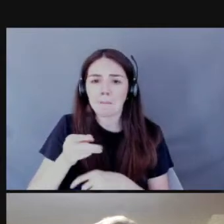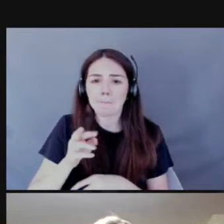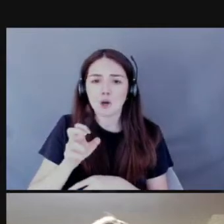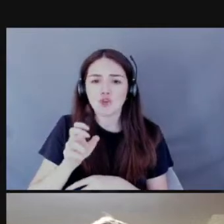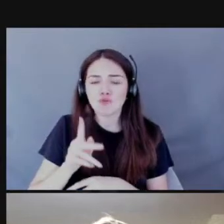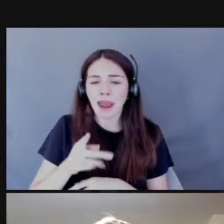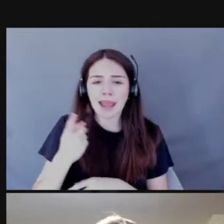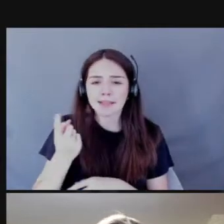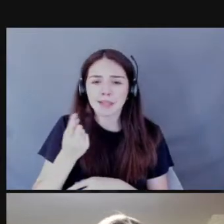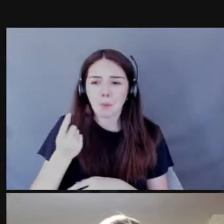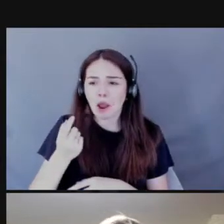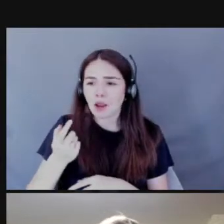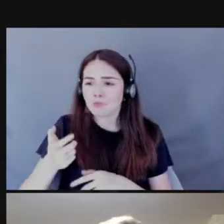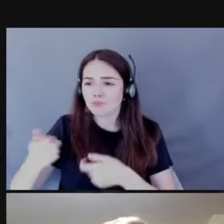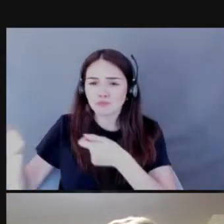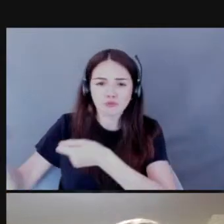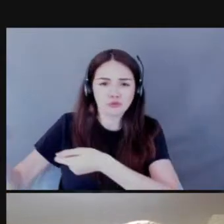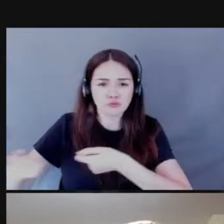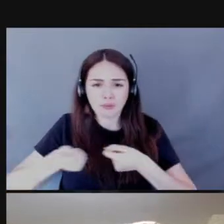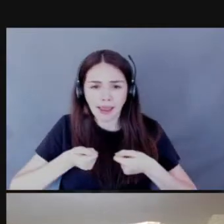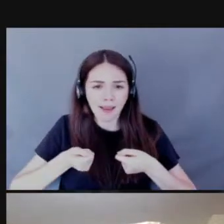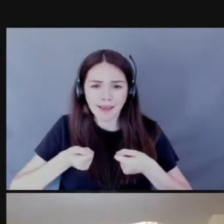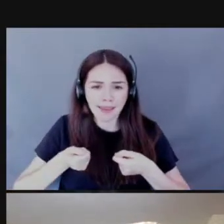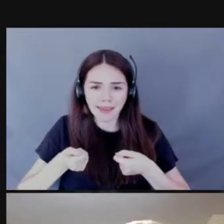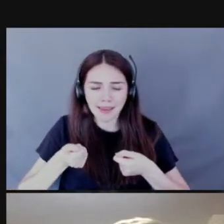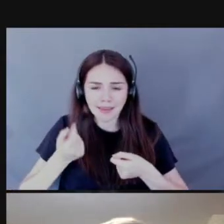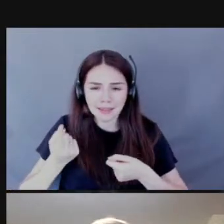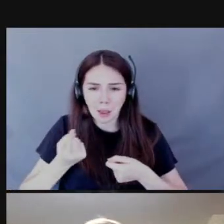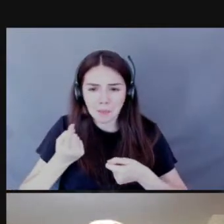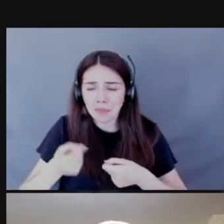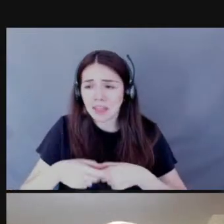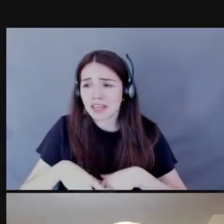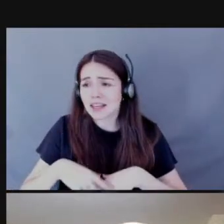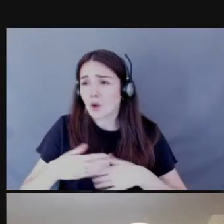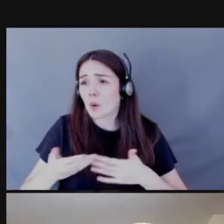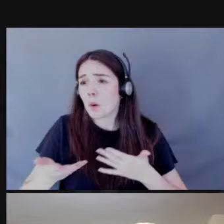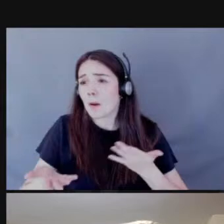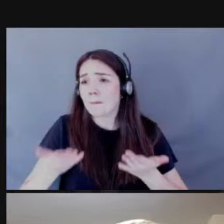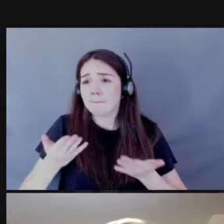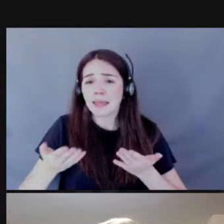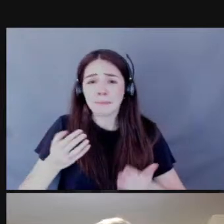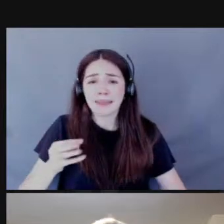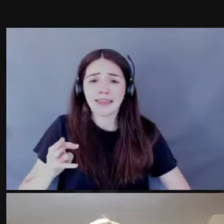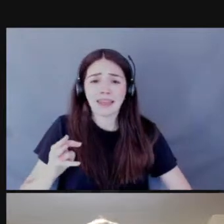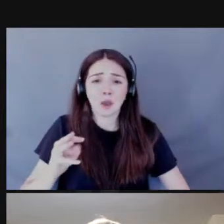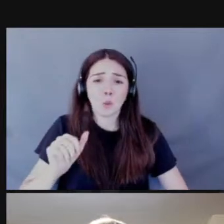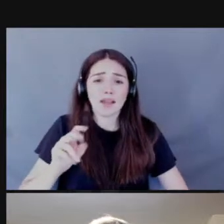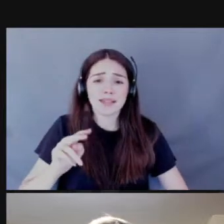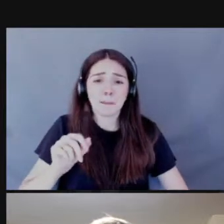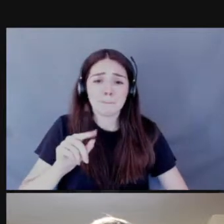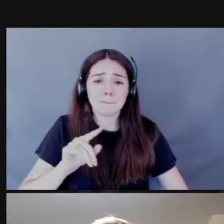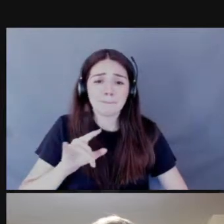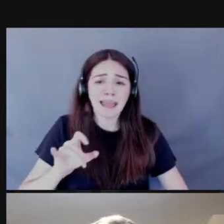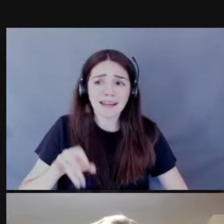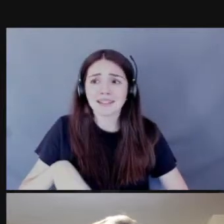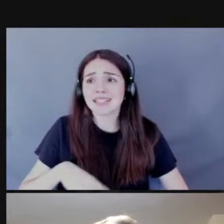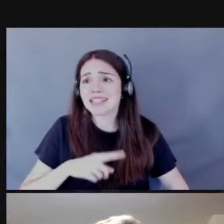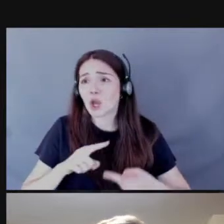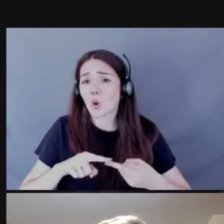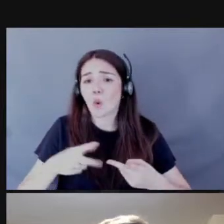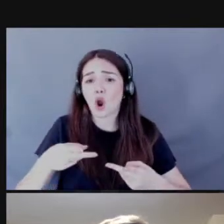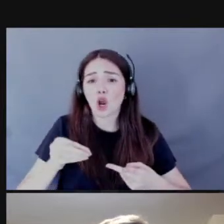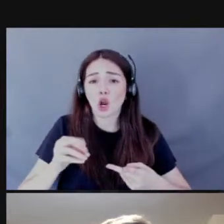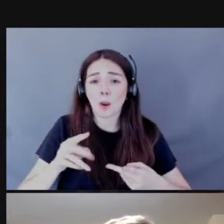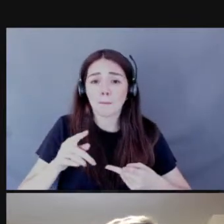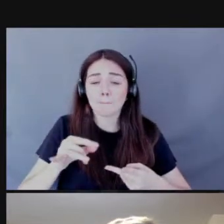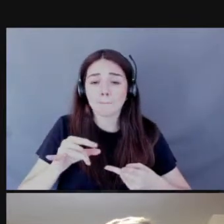river. There was also the possibility that it was a porpoise or a manatee, or, given the